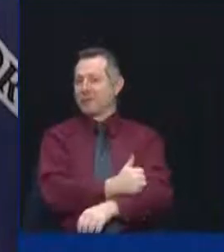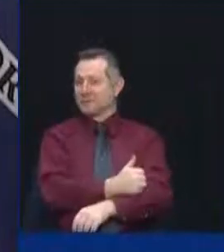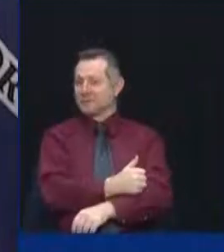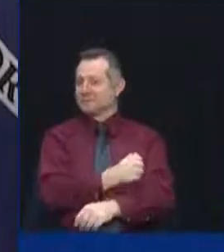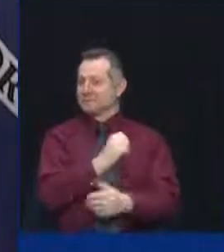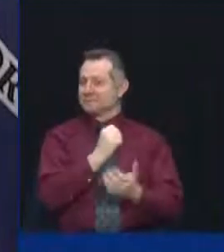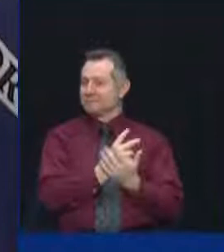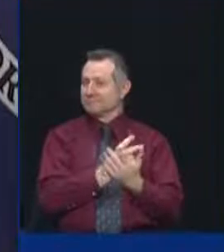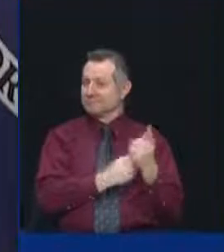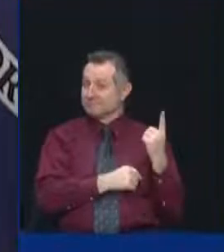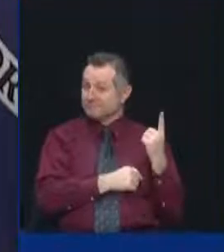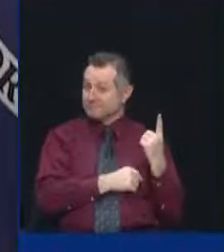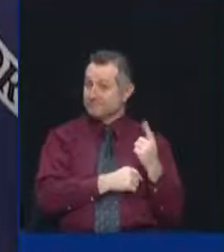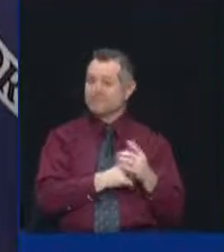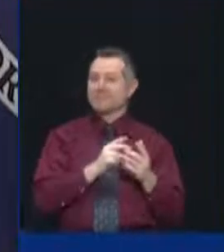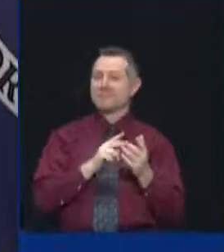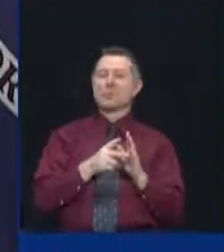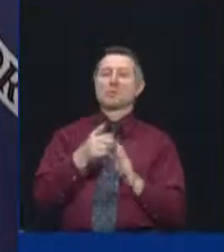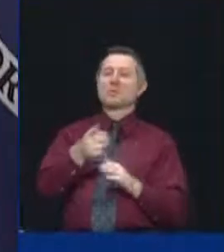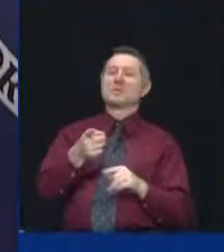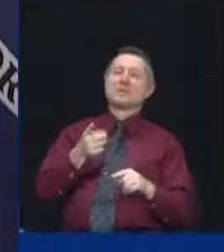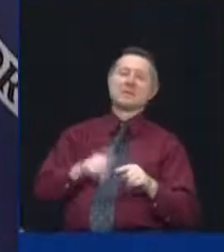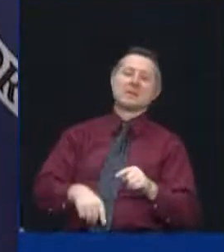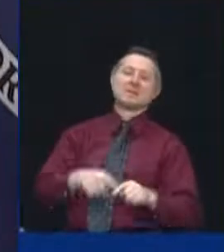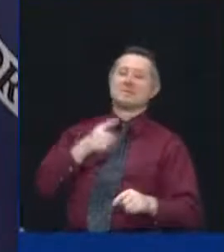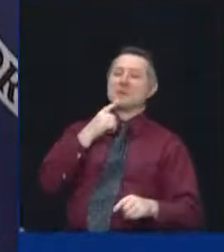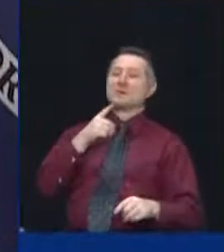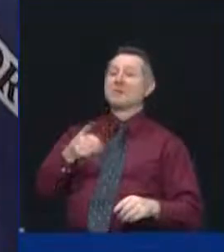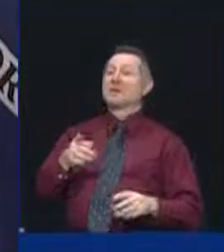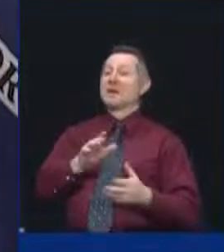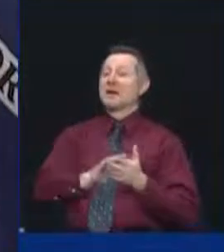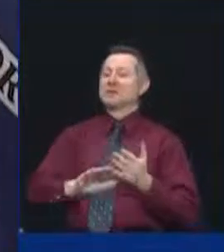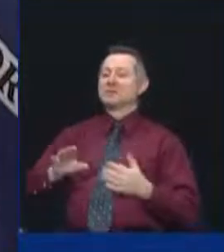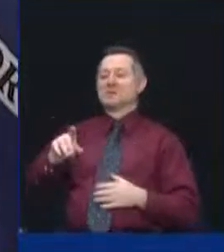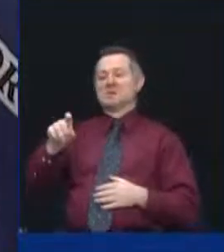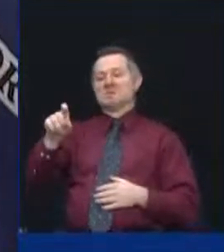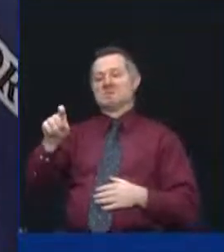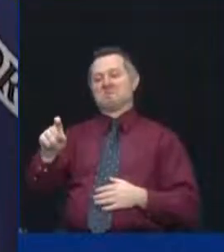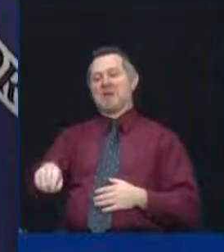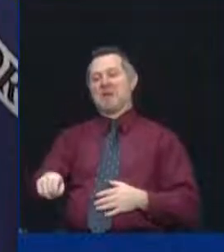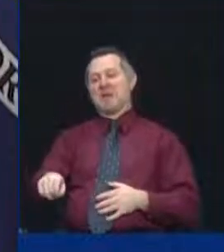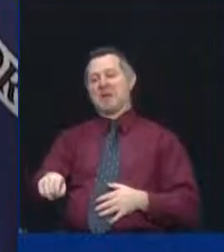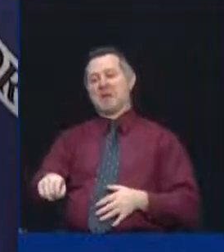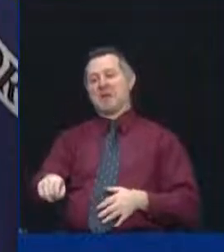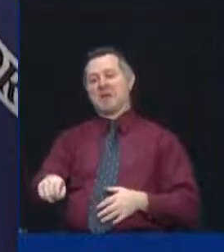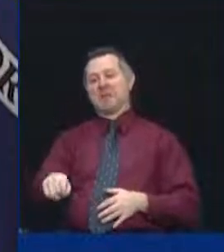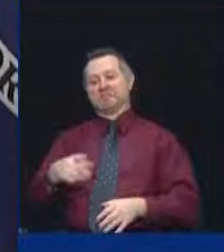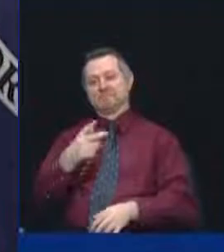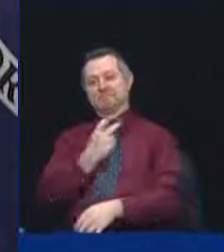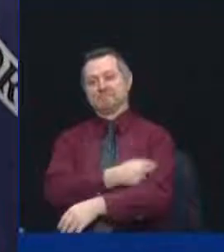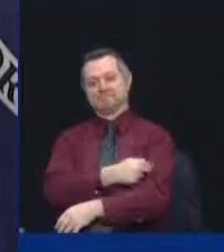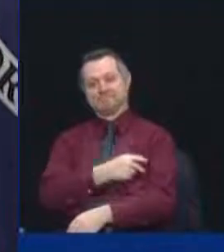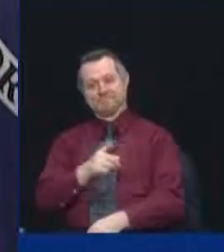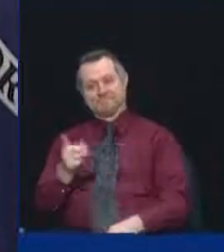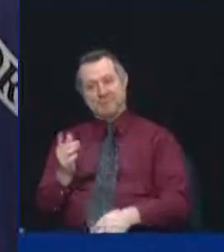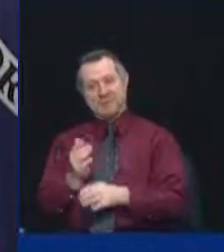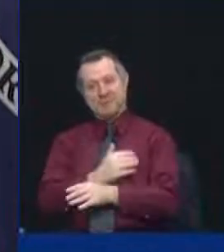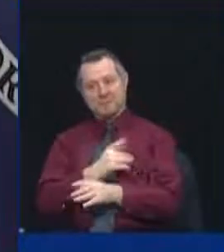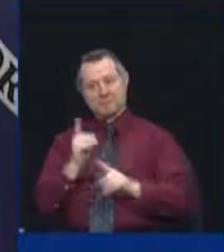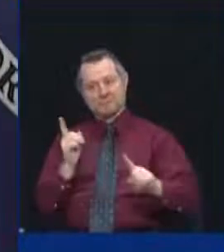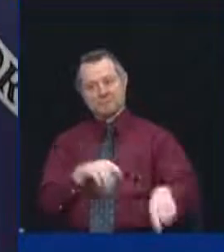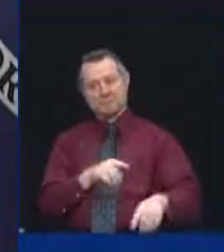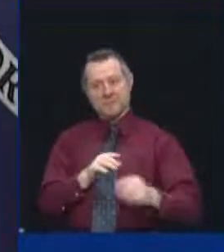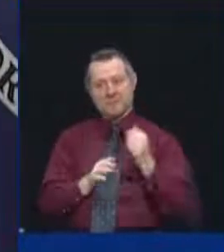for example, college students must have a vaccine. You